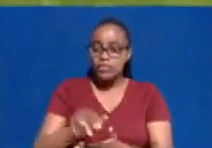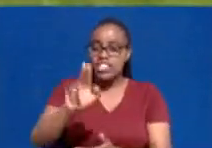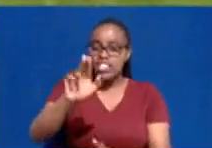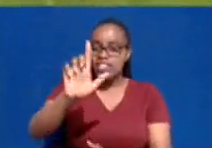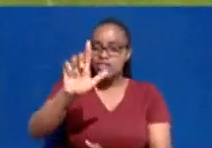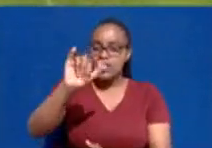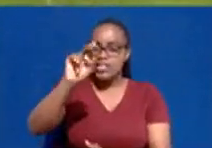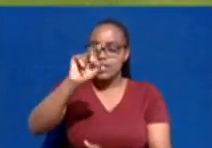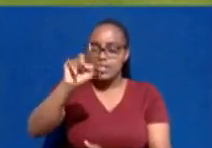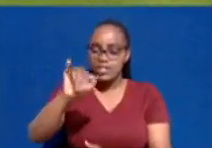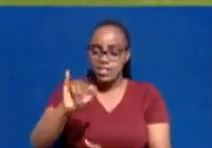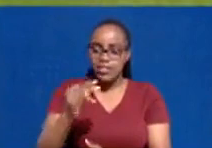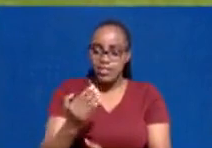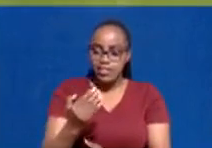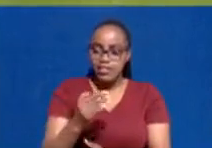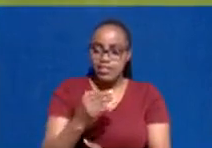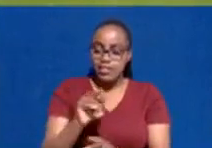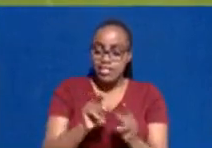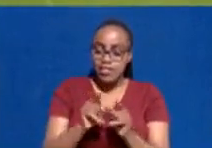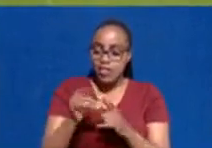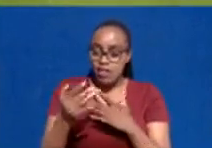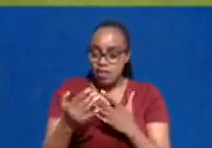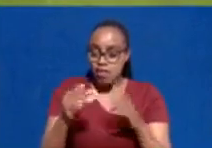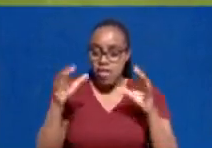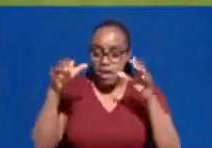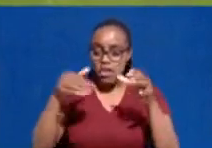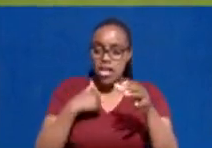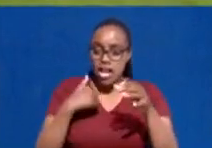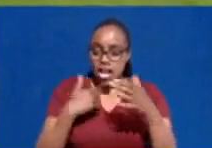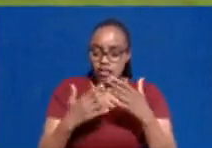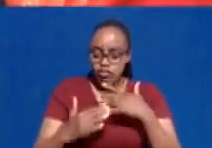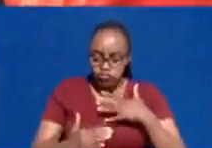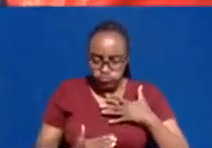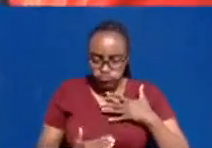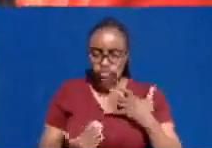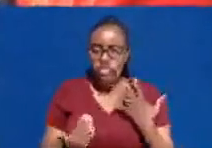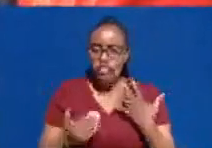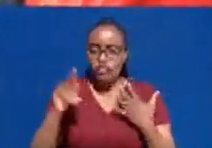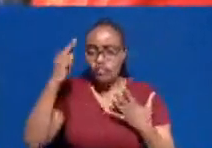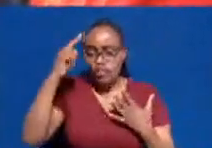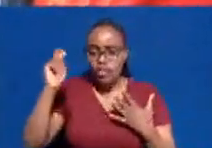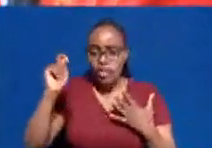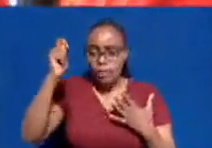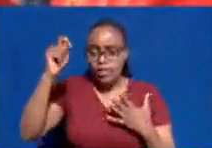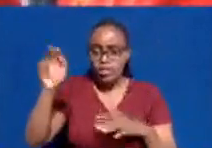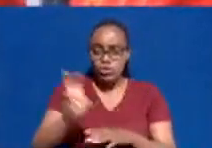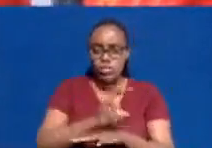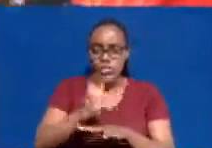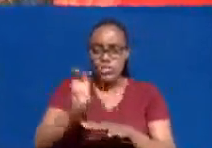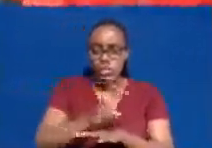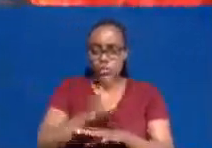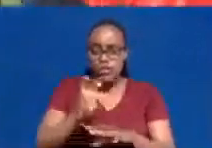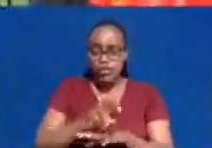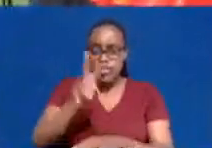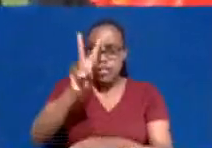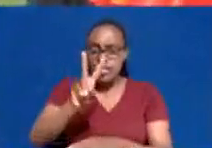Sports Complex, the 21 Kenya Rifle Battalion mounted a guard of honor for the president to inspect. His